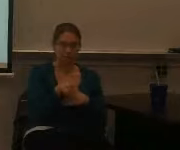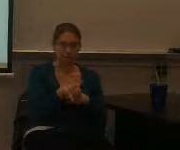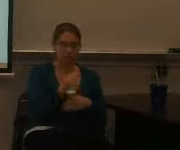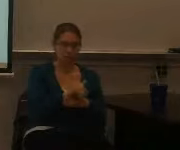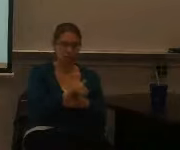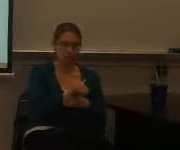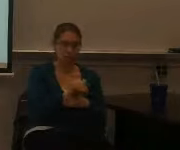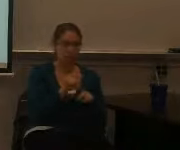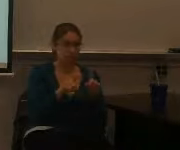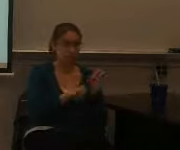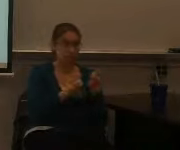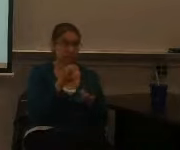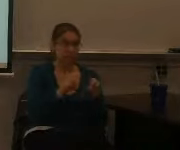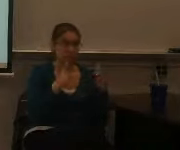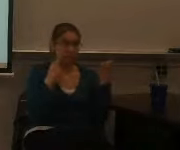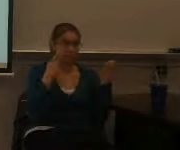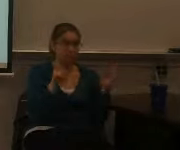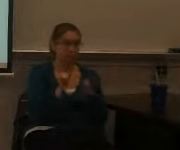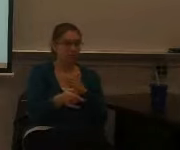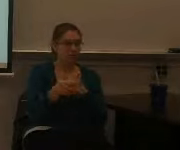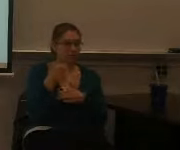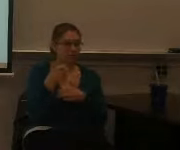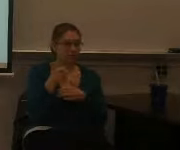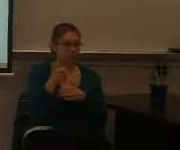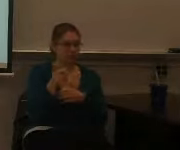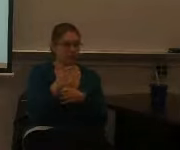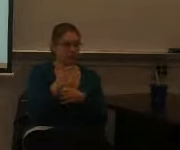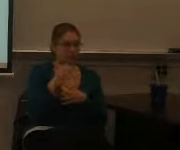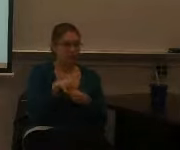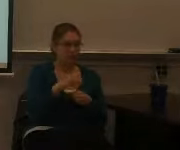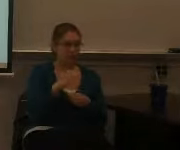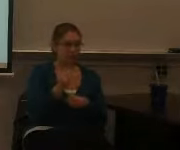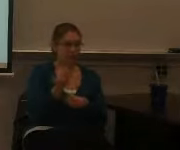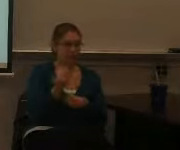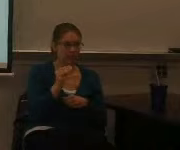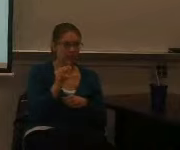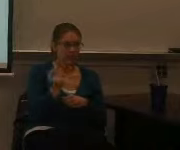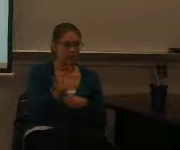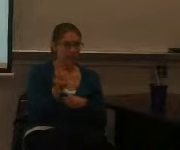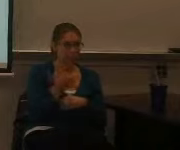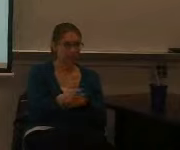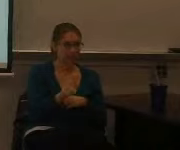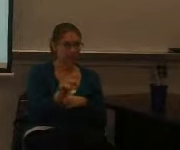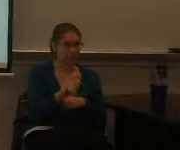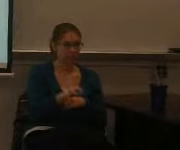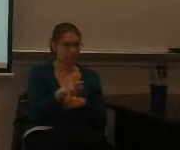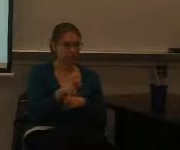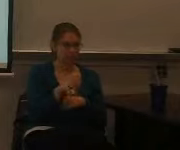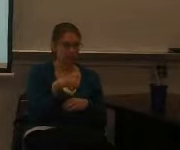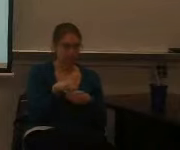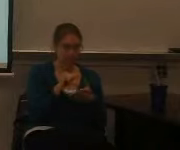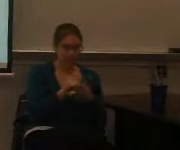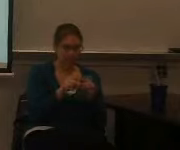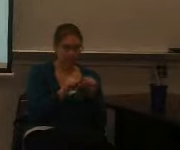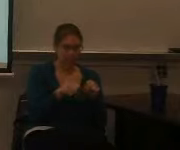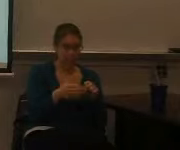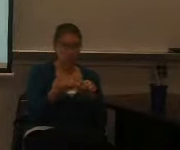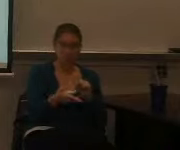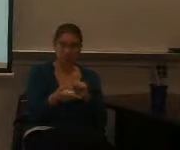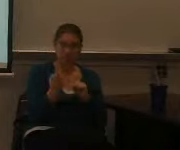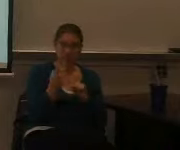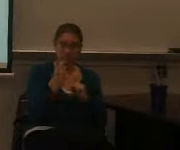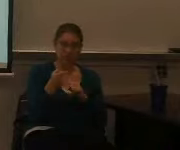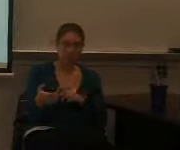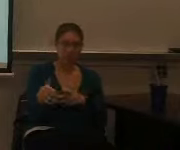was the highest, the concentrations were about 15 micrograms per liter nitrate in that system, so they're quite high. It's because